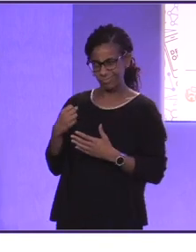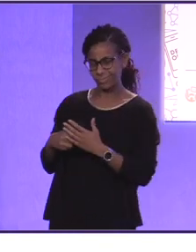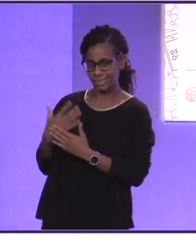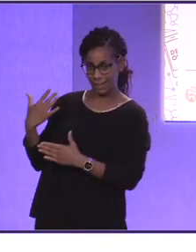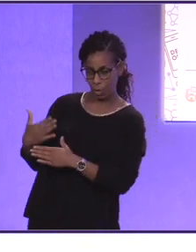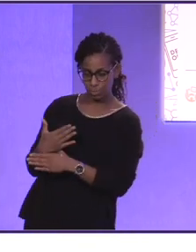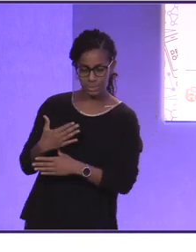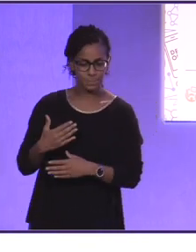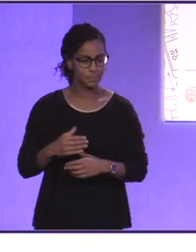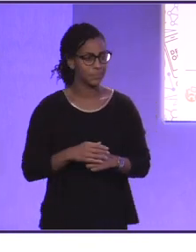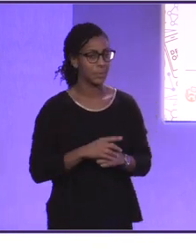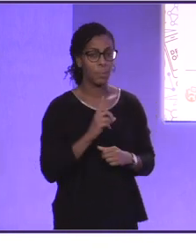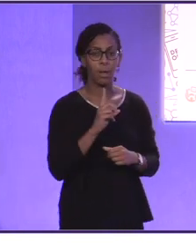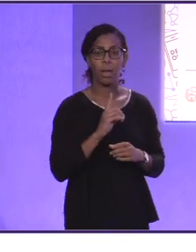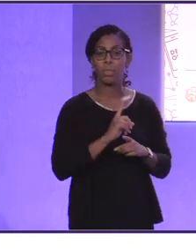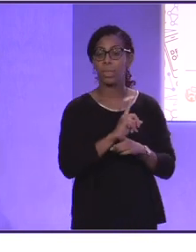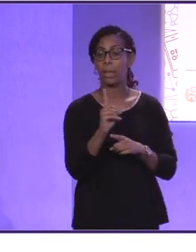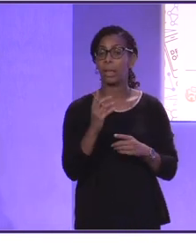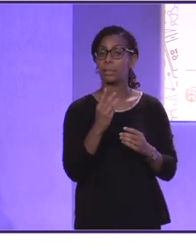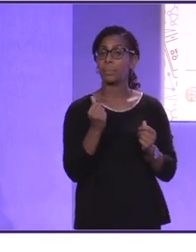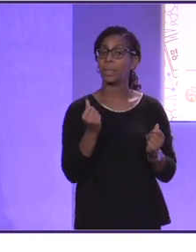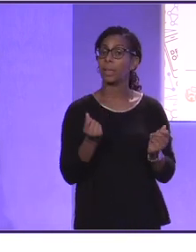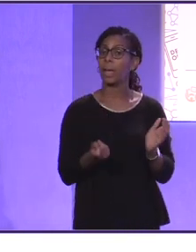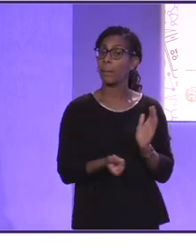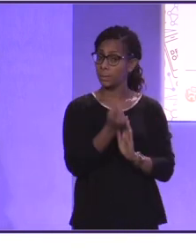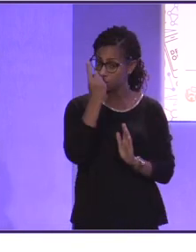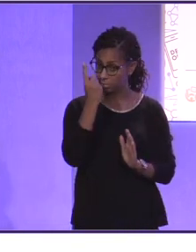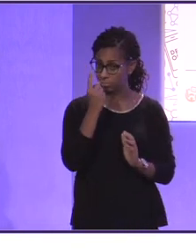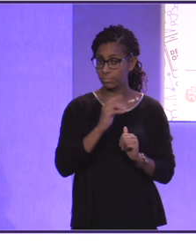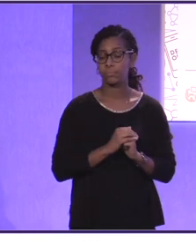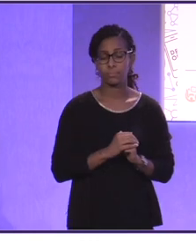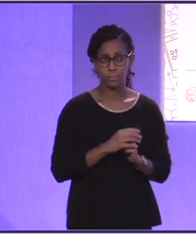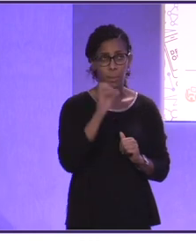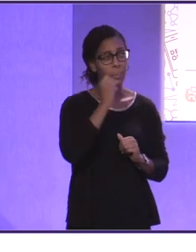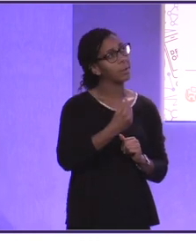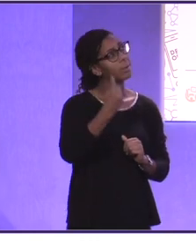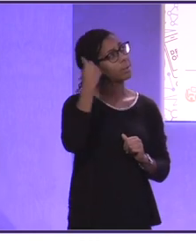happened. It was a Tuesday morning.